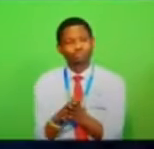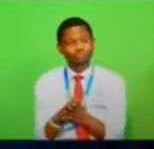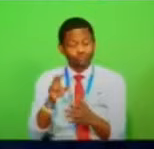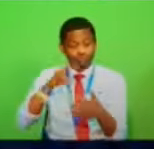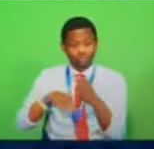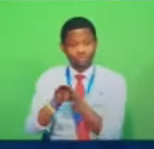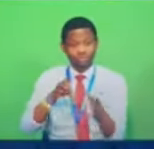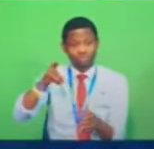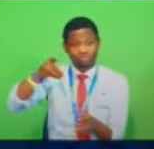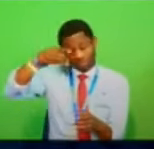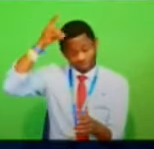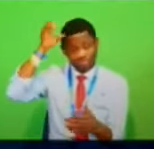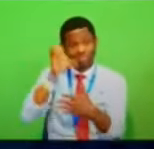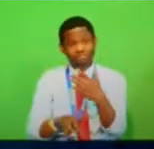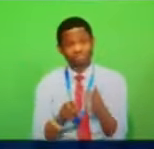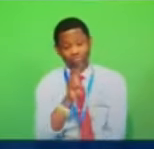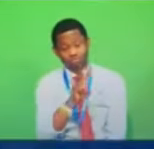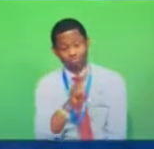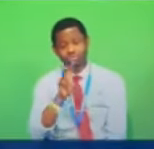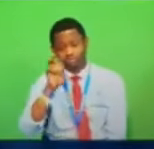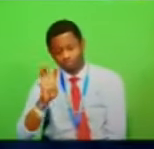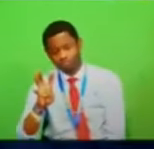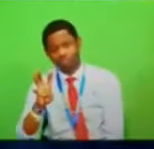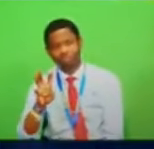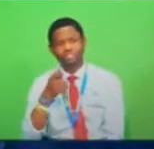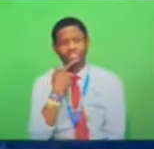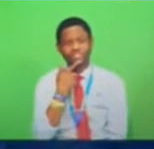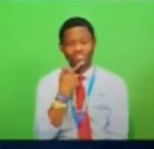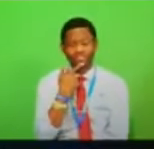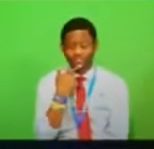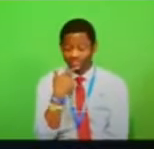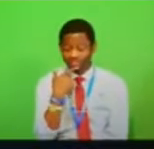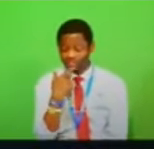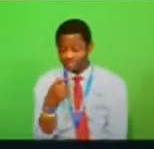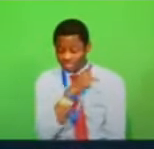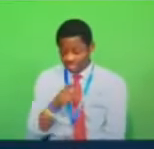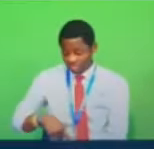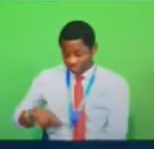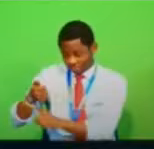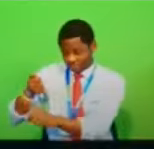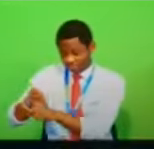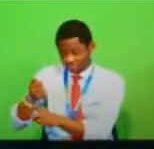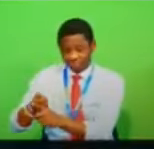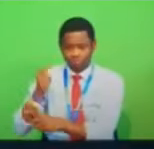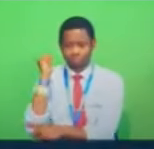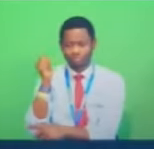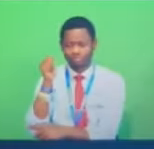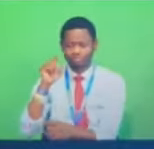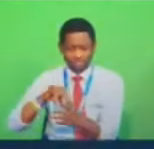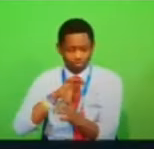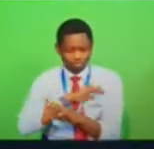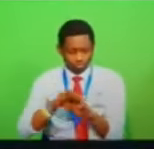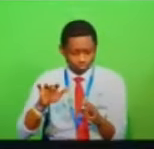places, the kings testified that no one should joke with the God of Daniel, Shadrach, Meshach, and Abednego. They